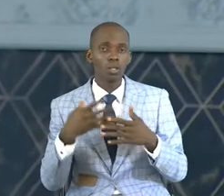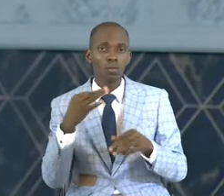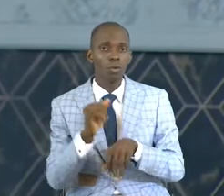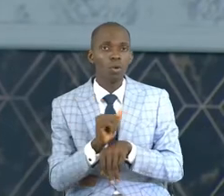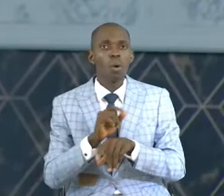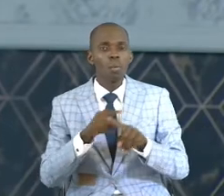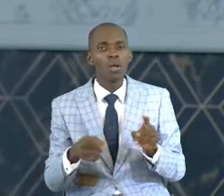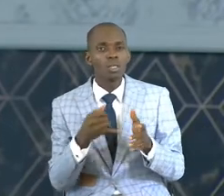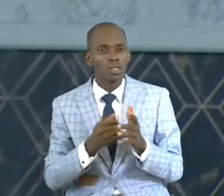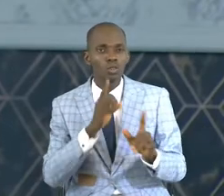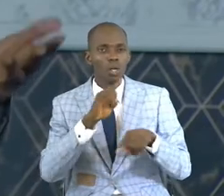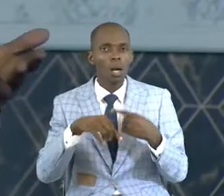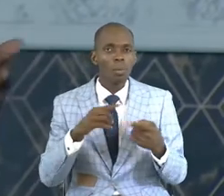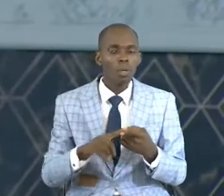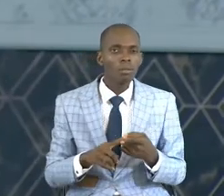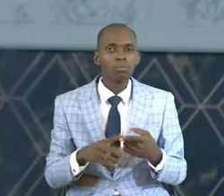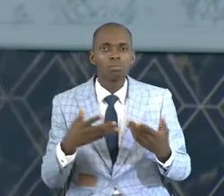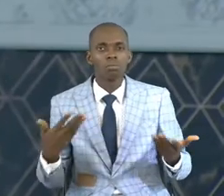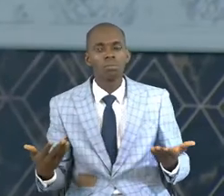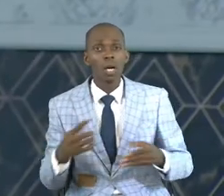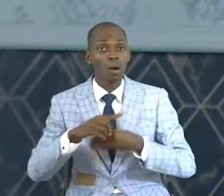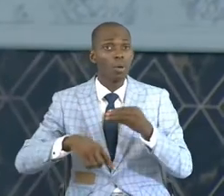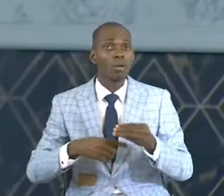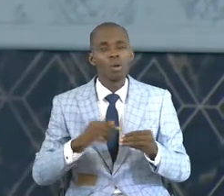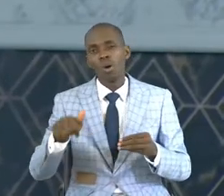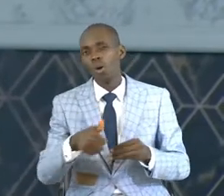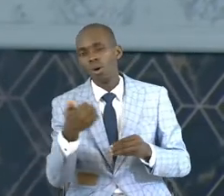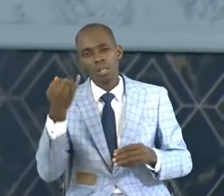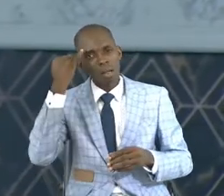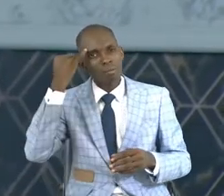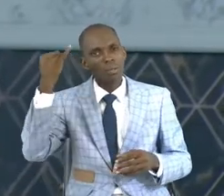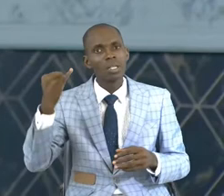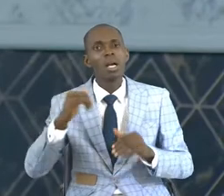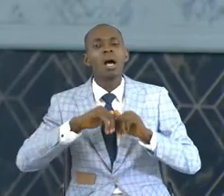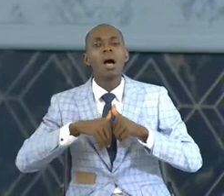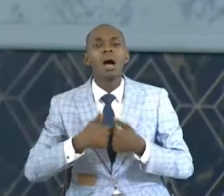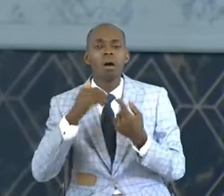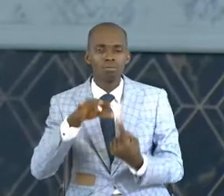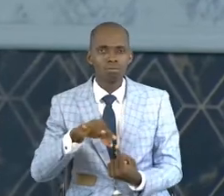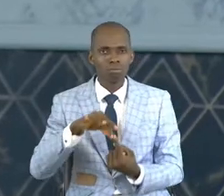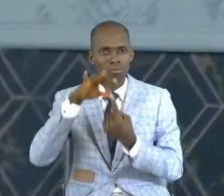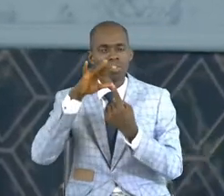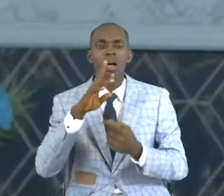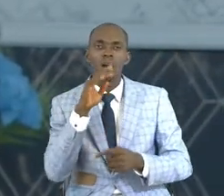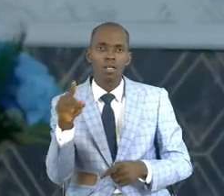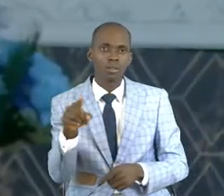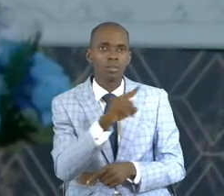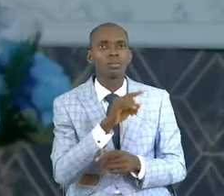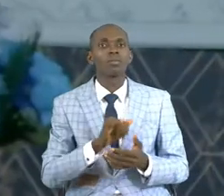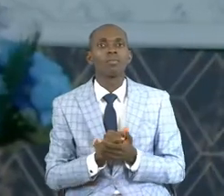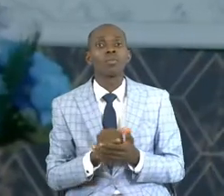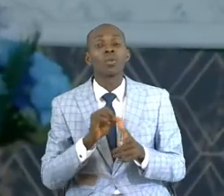to parties. It comes to other ideas. How peculiar are you? Or do you just